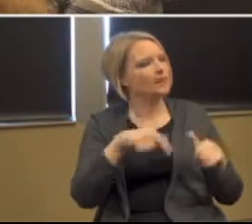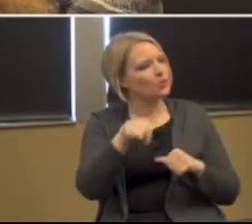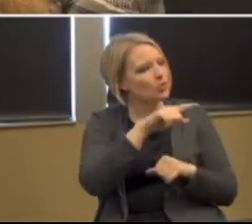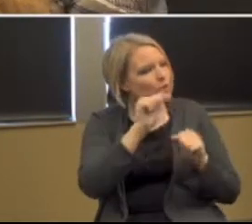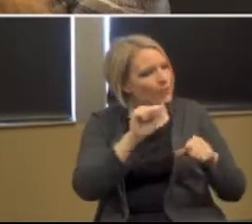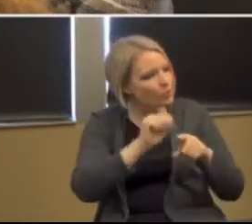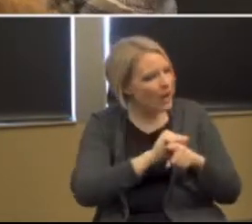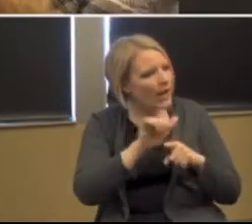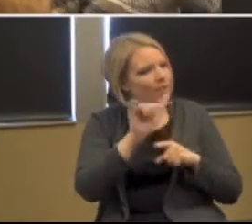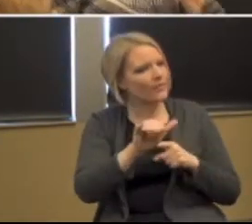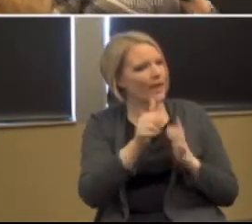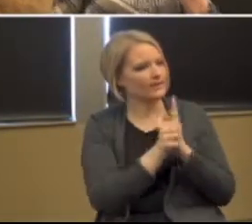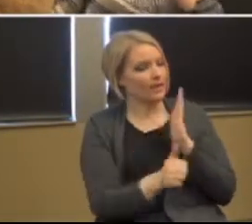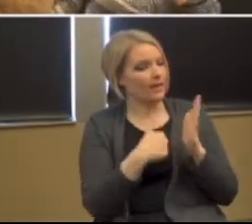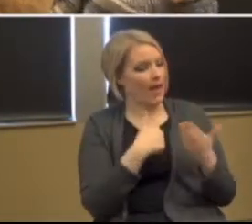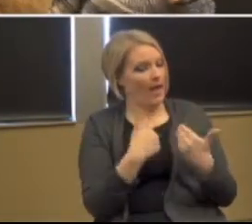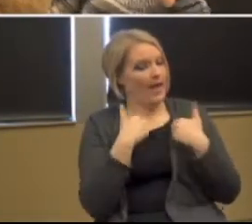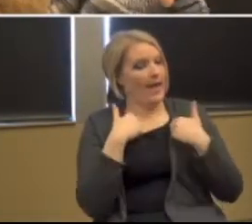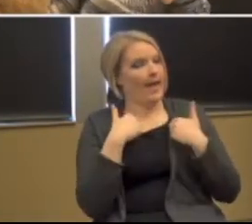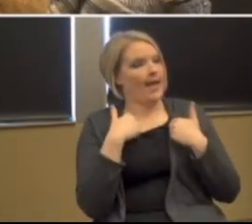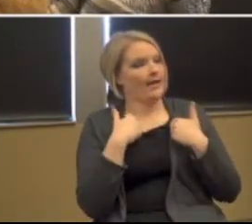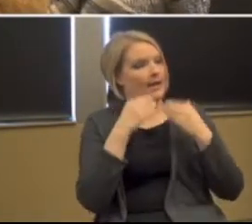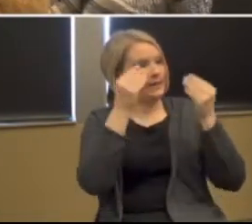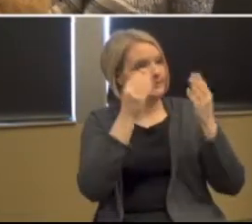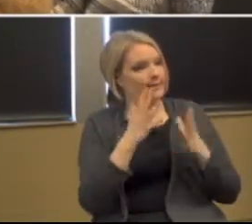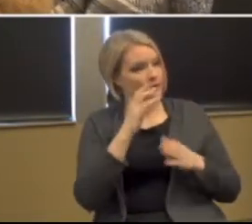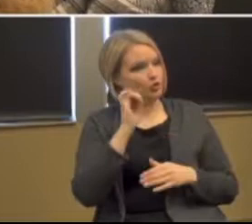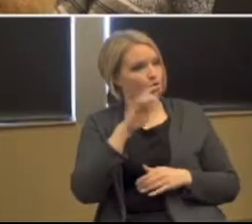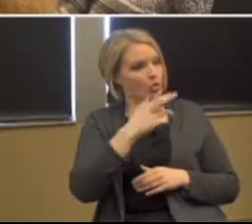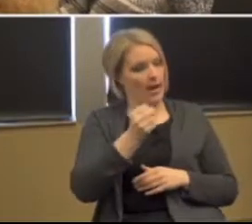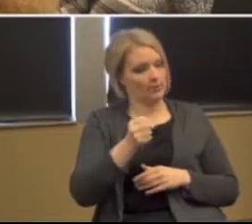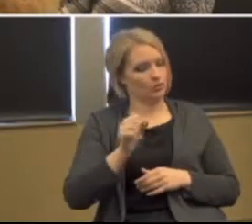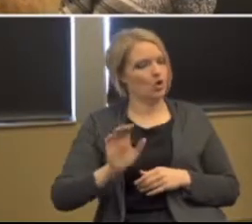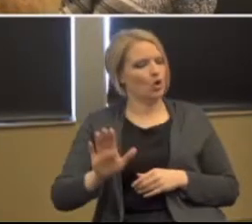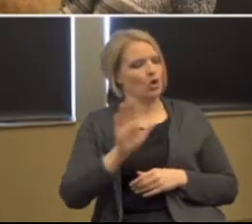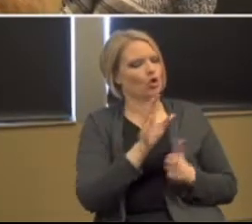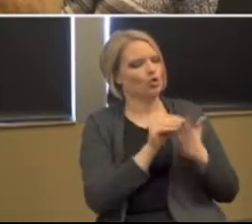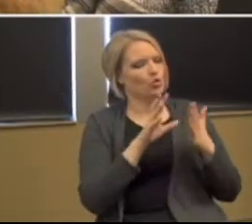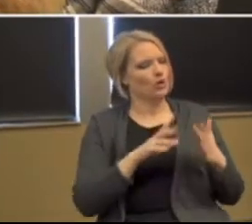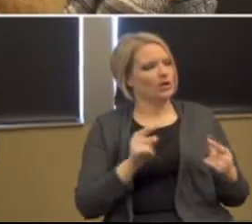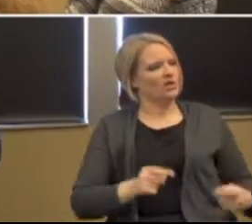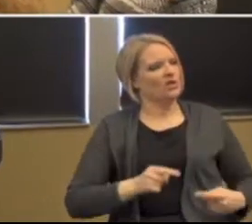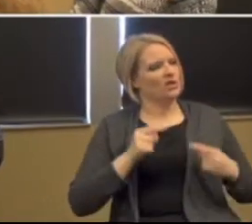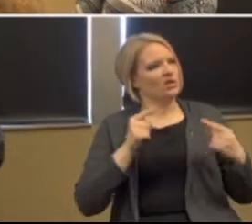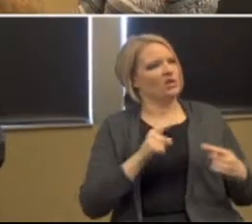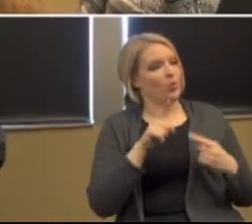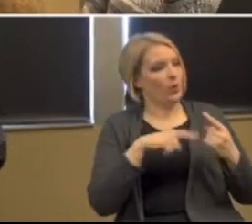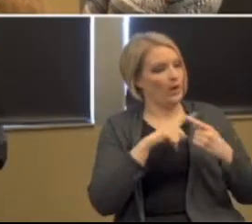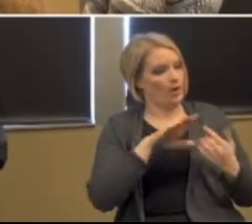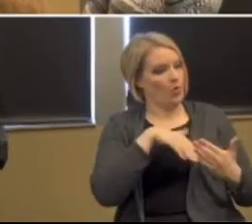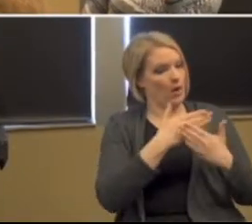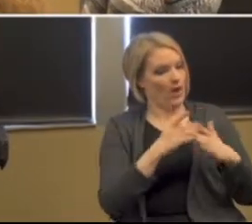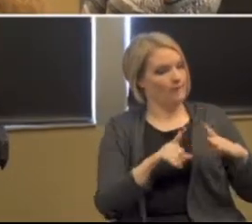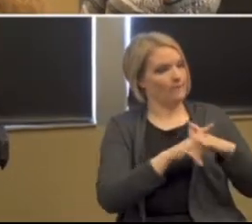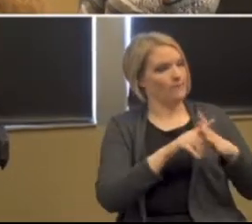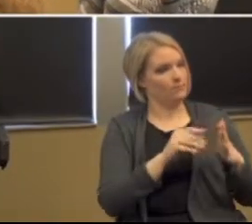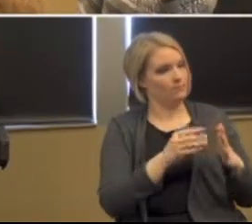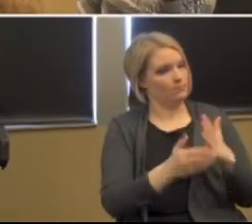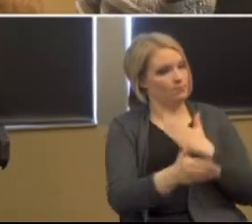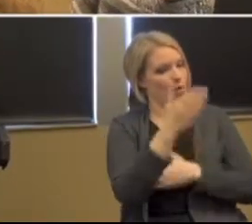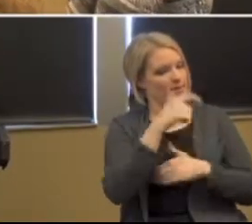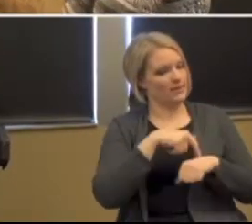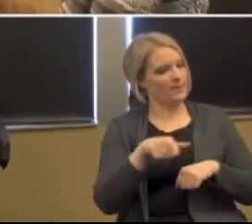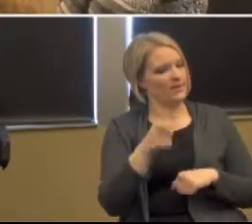had one of my junior high teachers that was her students struggled with when they came in the morning. They may have been a